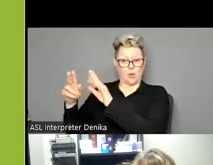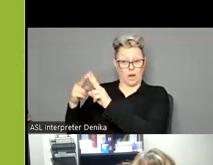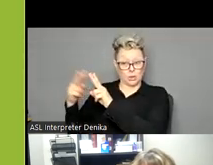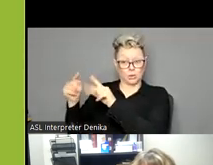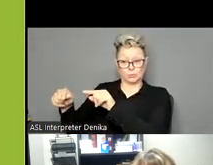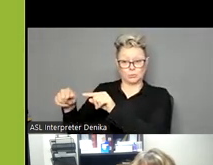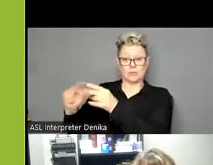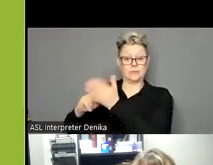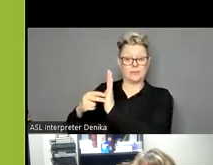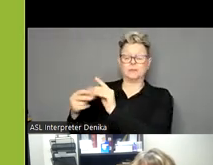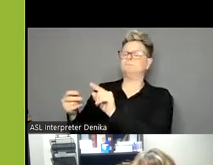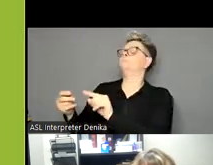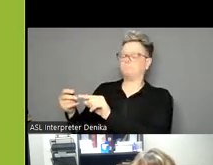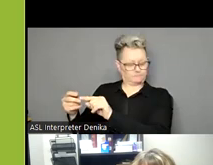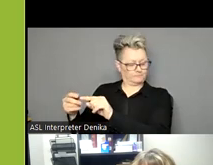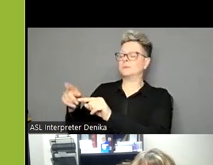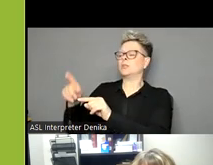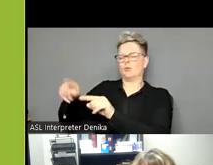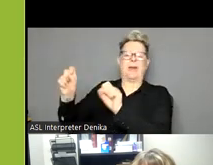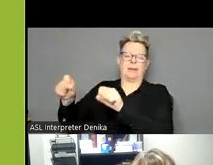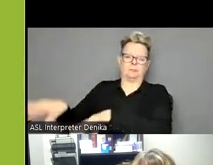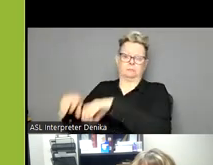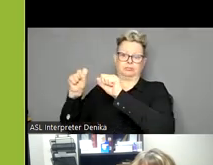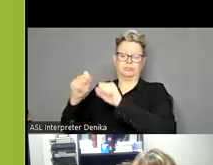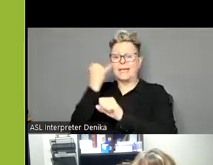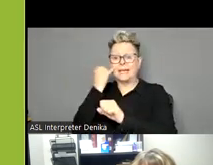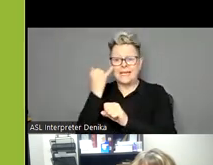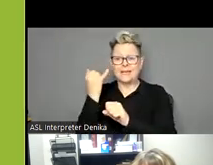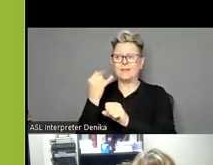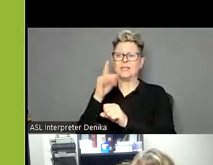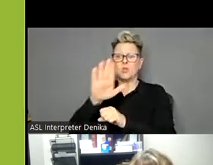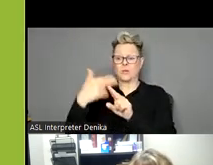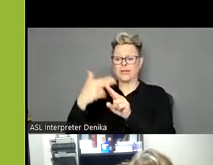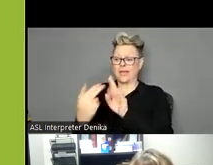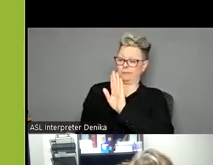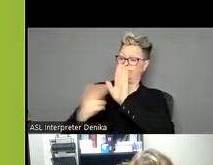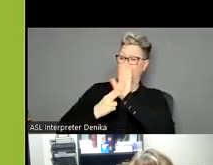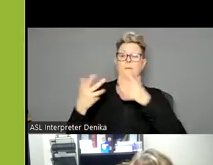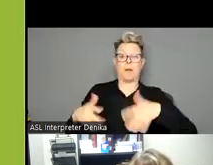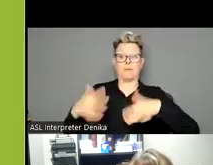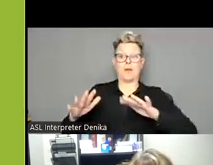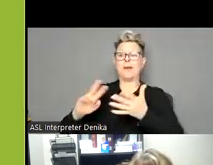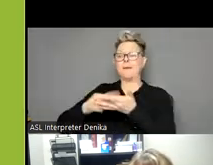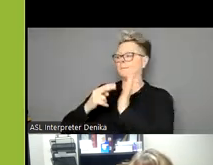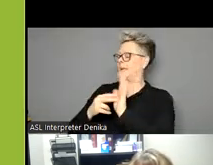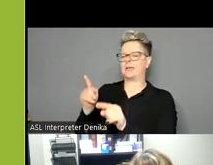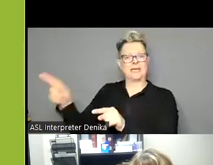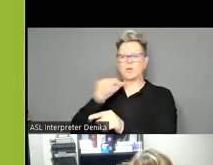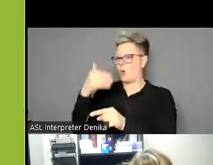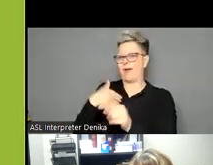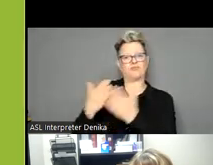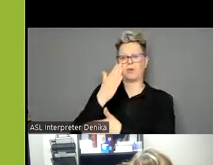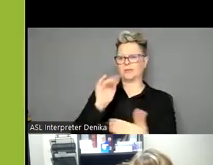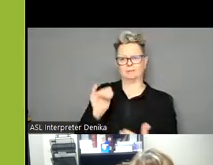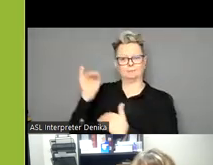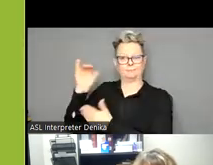they should be able to take it over. But if something is just in your name, your common law partner doesn't have any particular rights to it, unless you wrote a will to